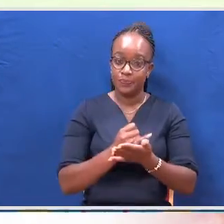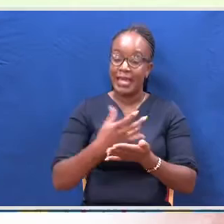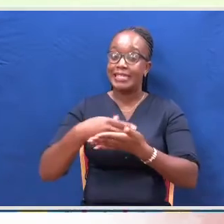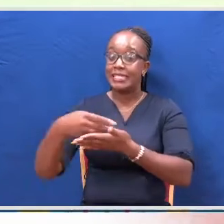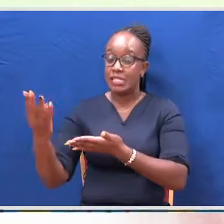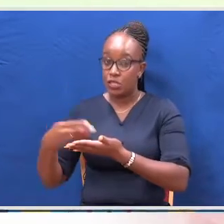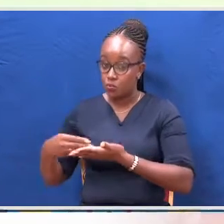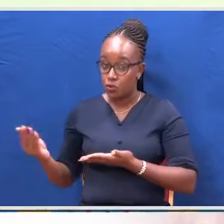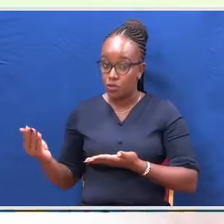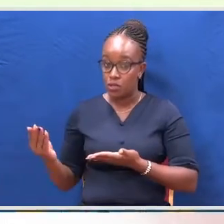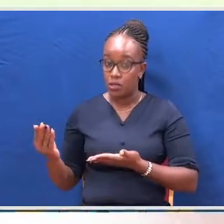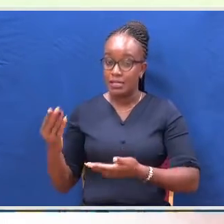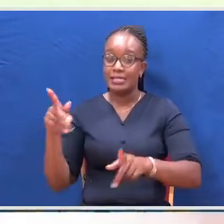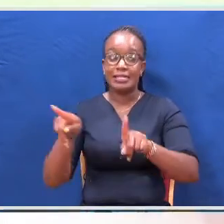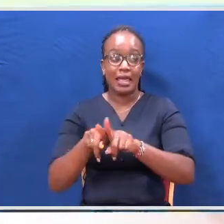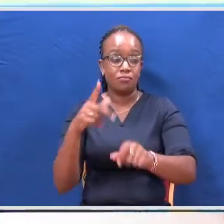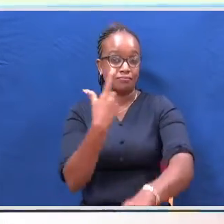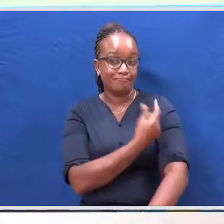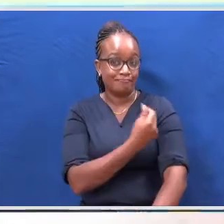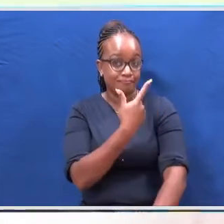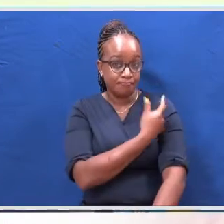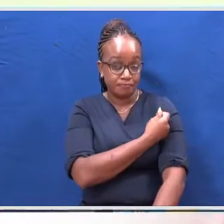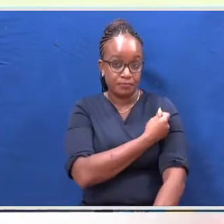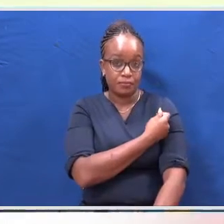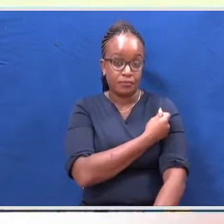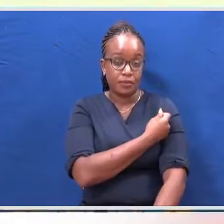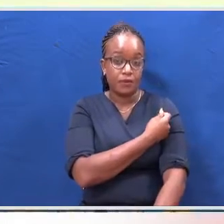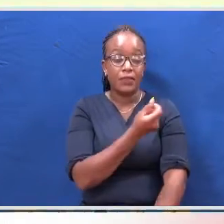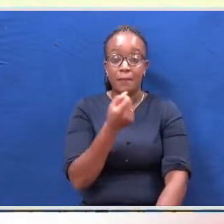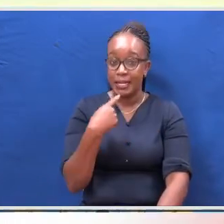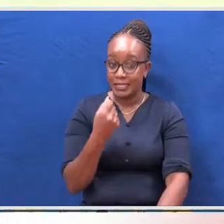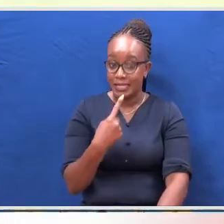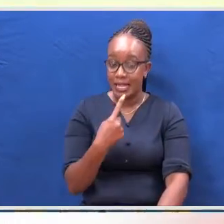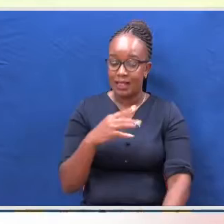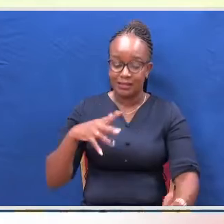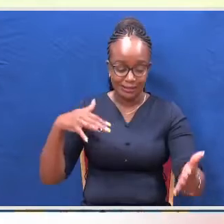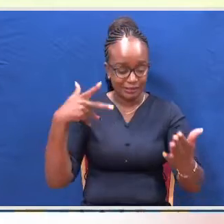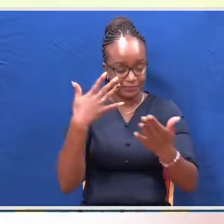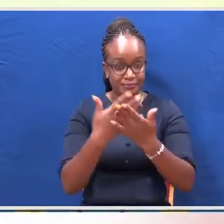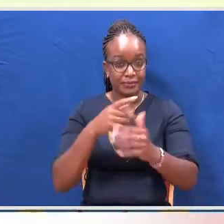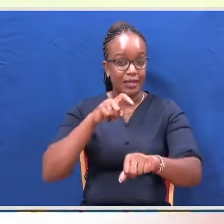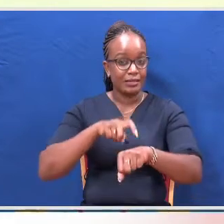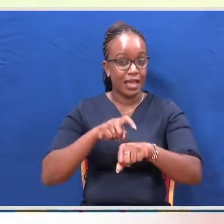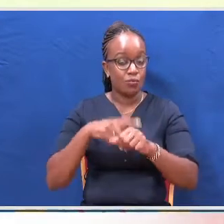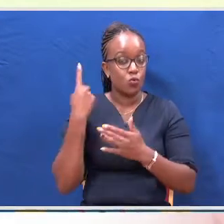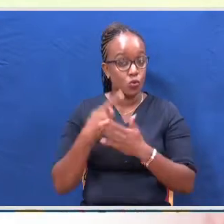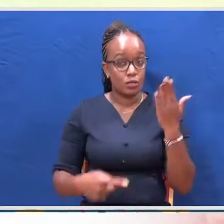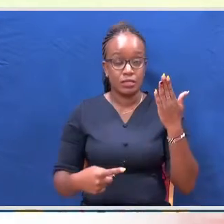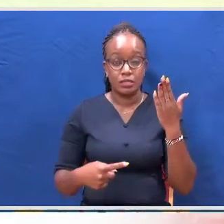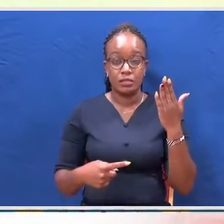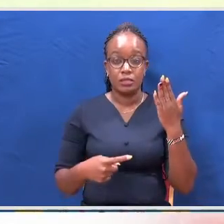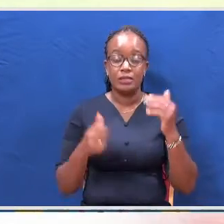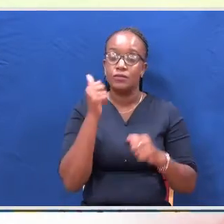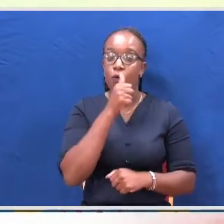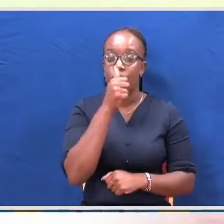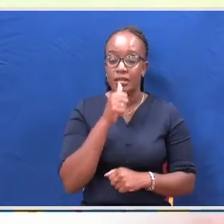distribution, and administration of vaccines until such a time when it is